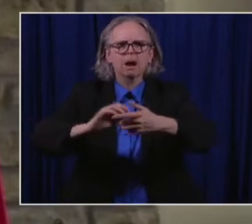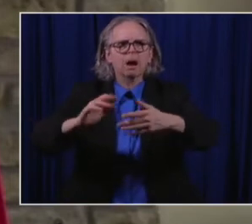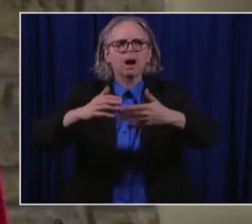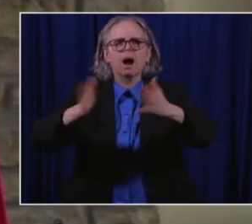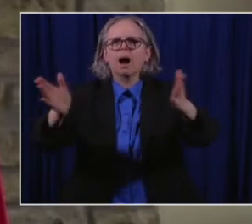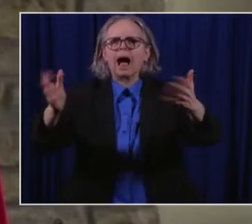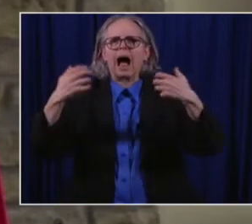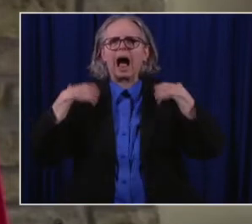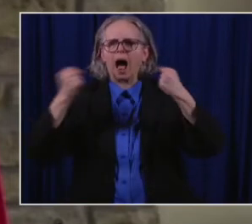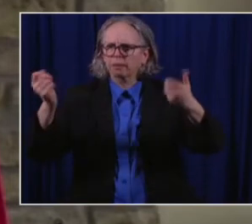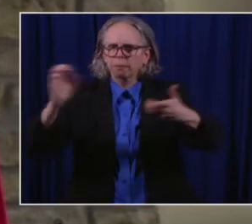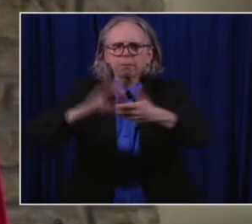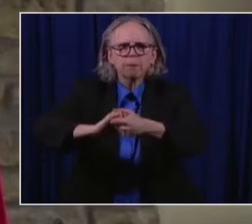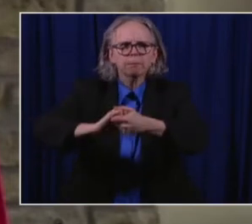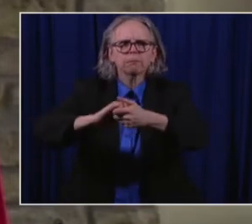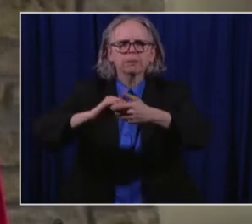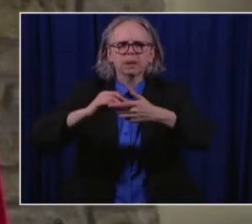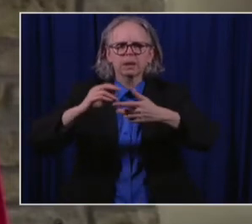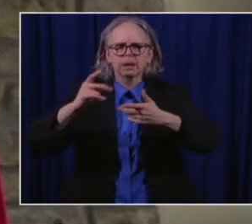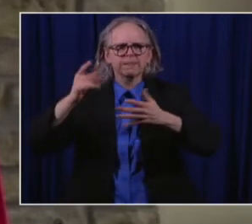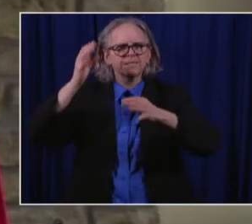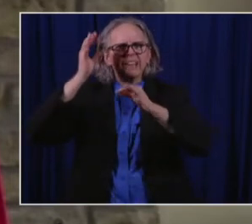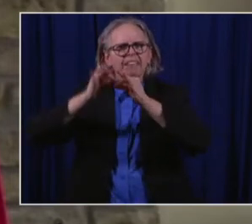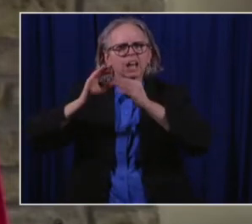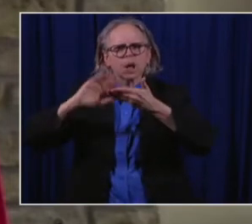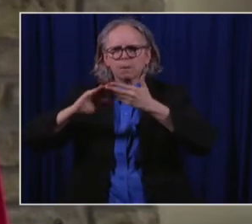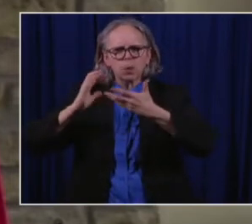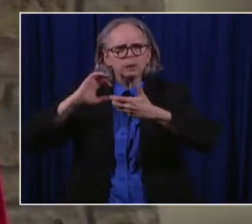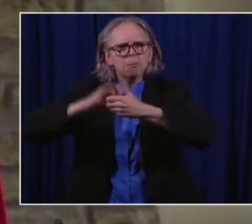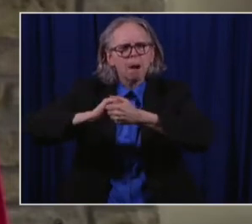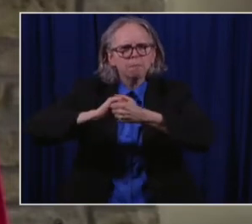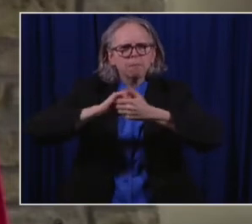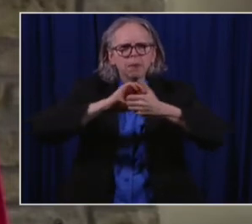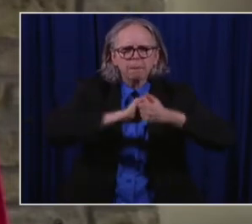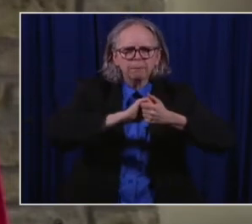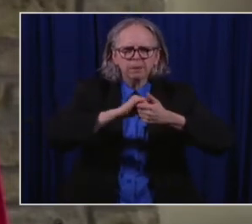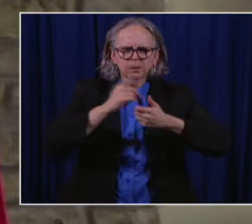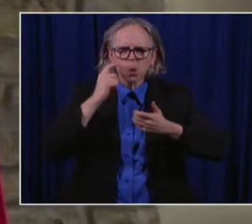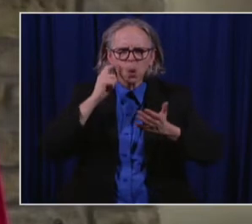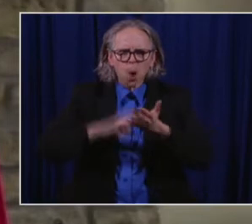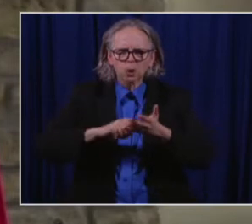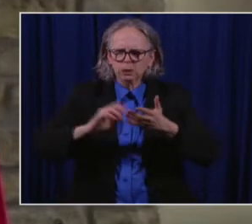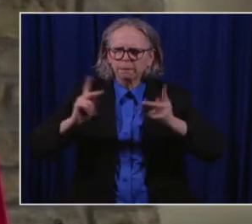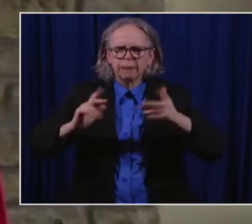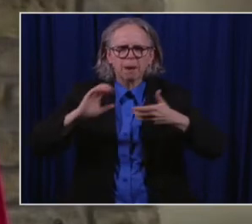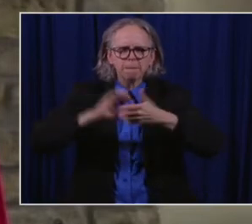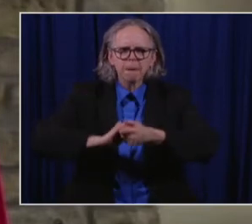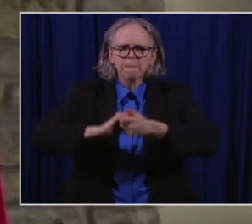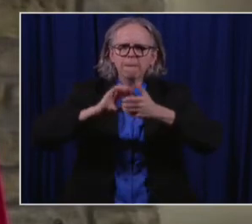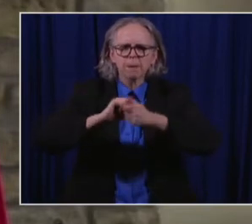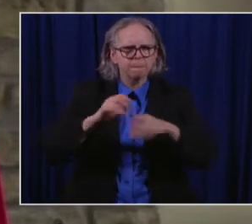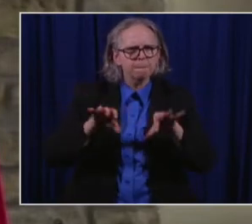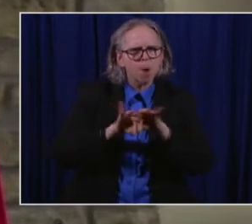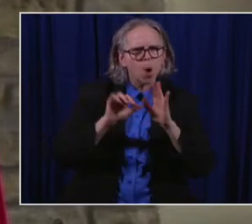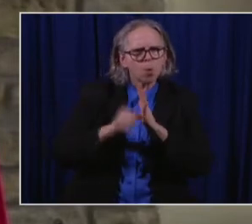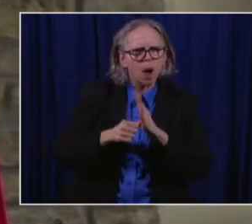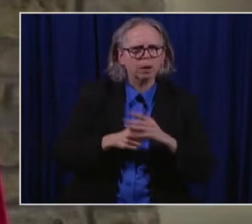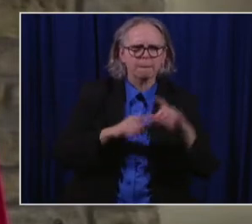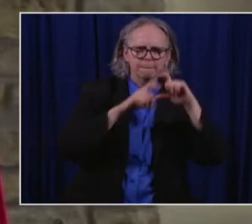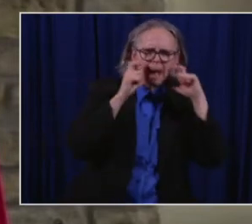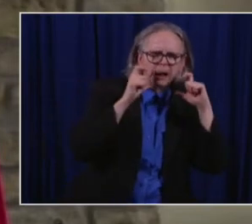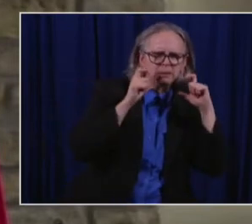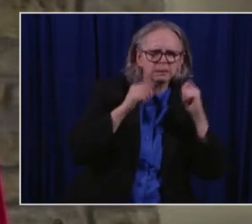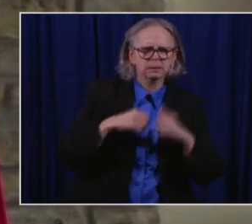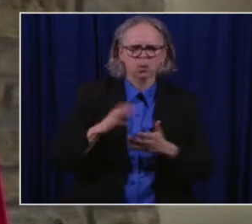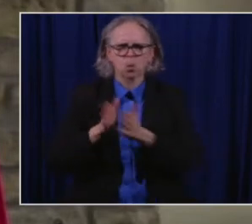communities, and working together to emphasize, the importance of wearing masks, emphasize the importance of washing your hands,